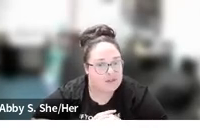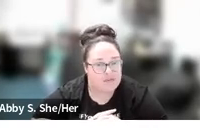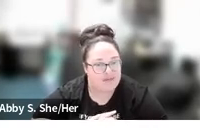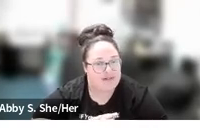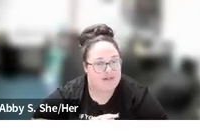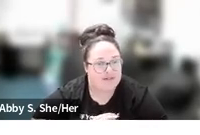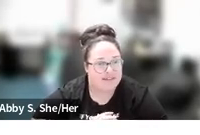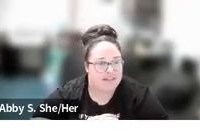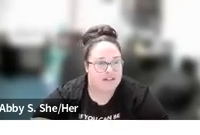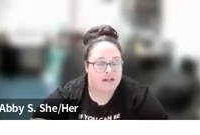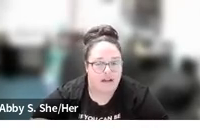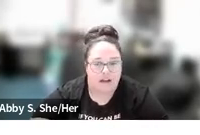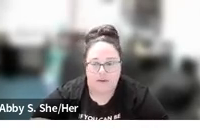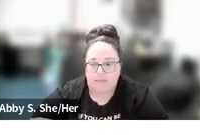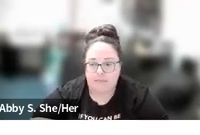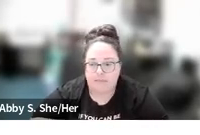of looking forward to.